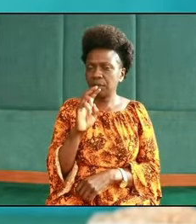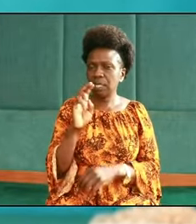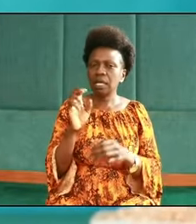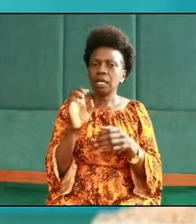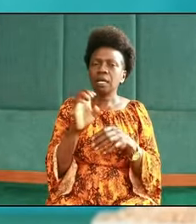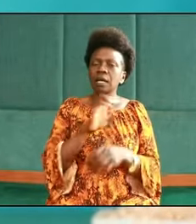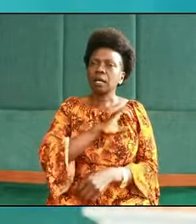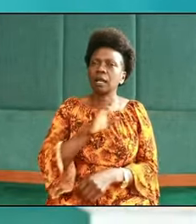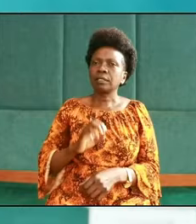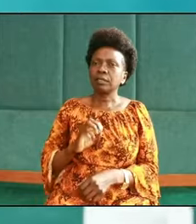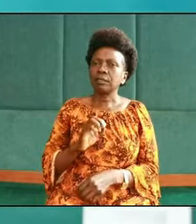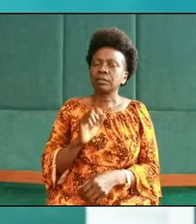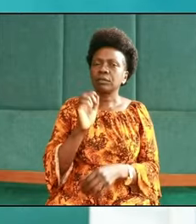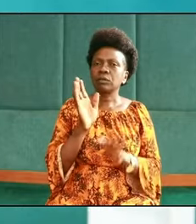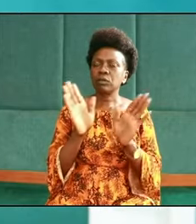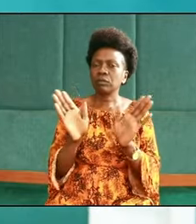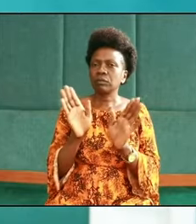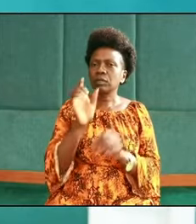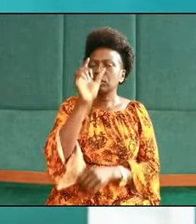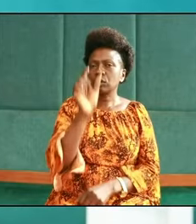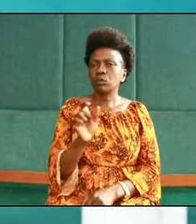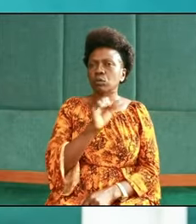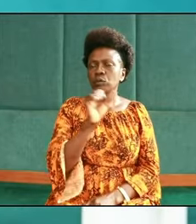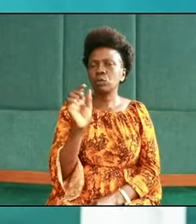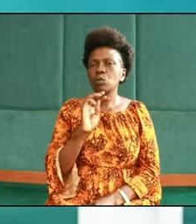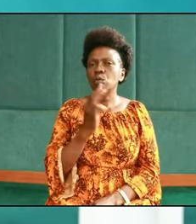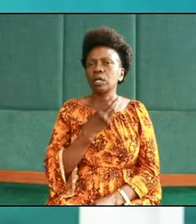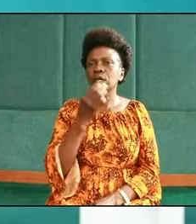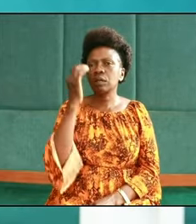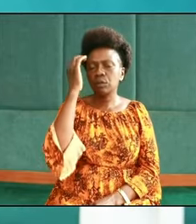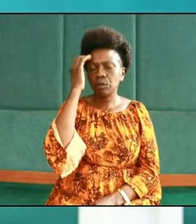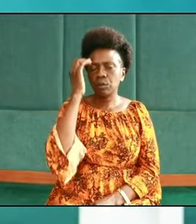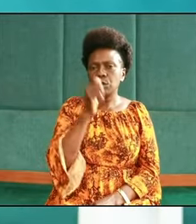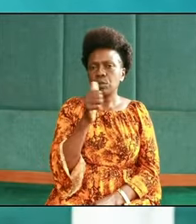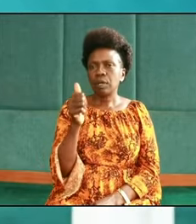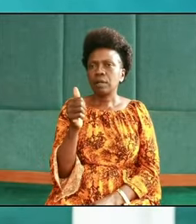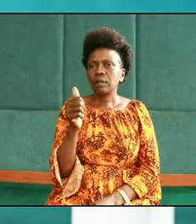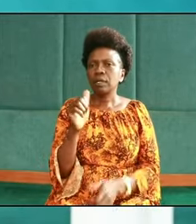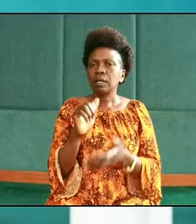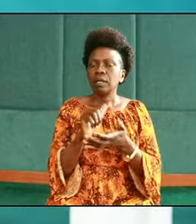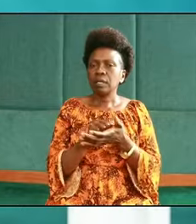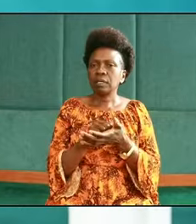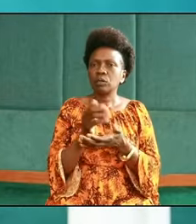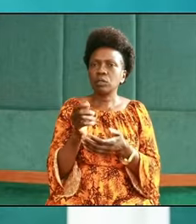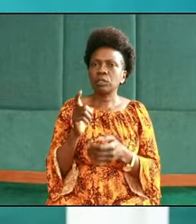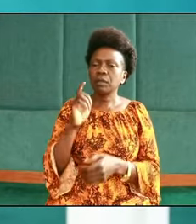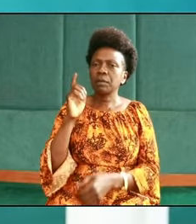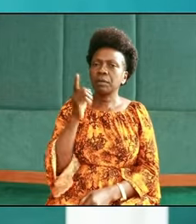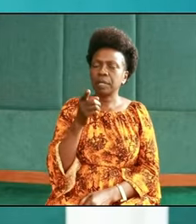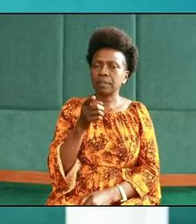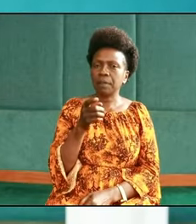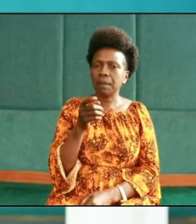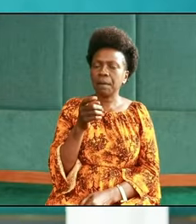crucified upon the cross, we know that he was pierced because of